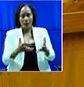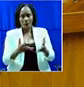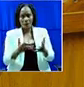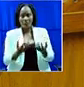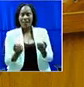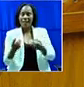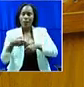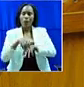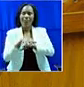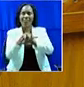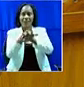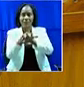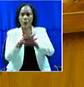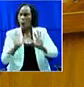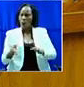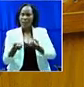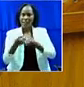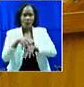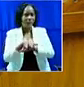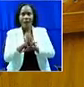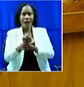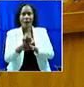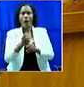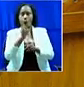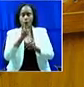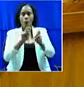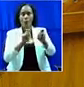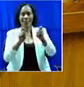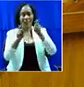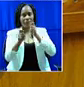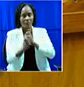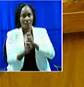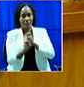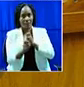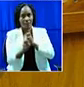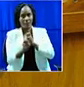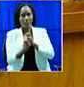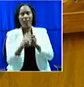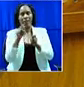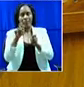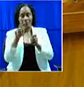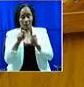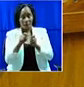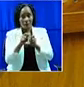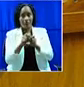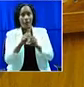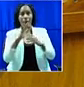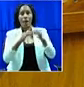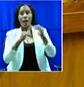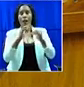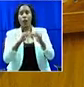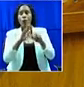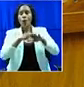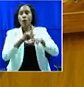also transformative. The South African Economic Reconstruction and Recovery Plan builds on the